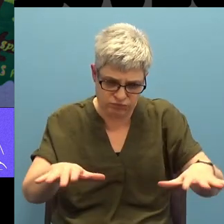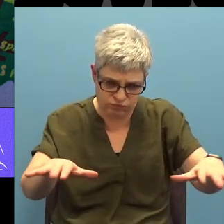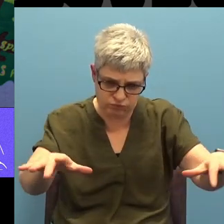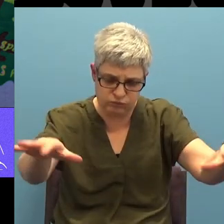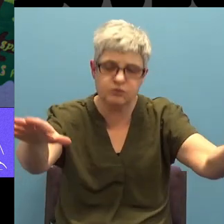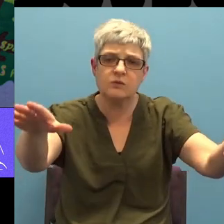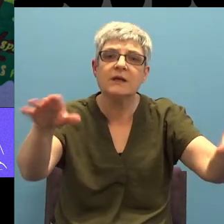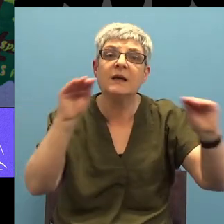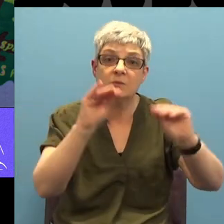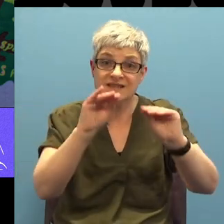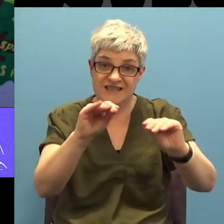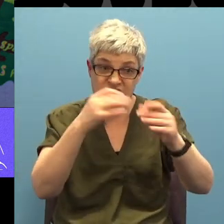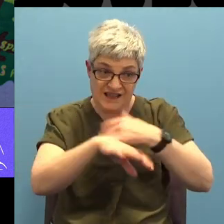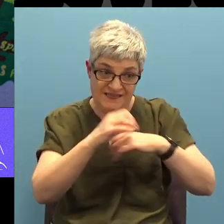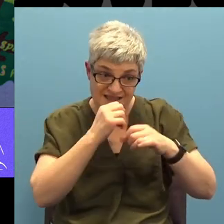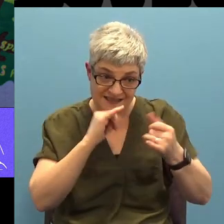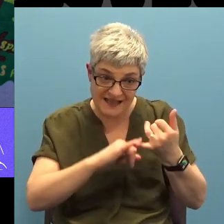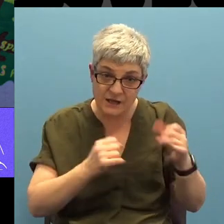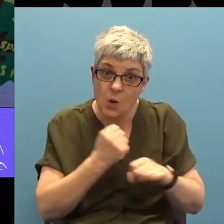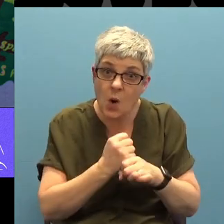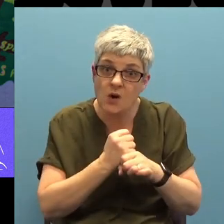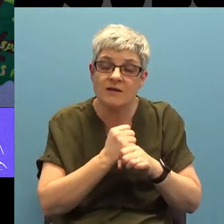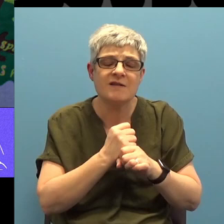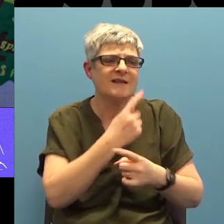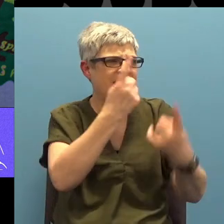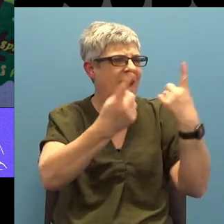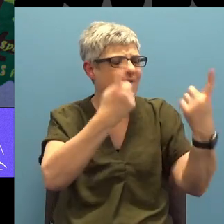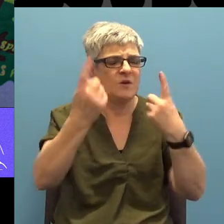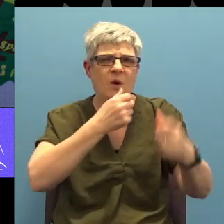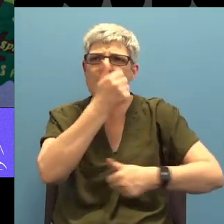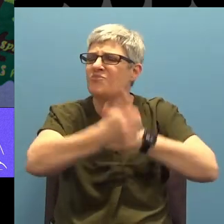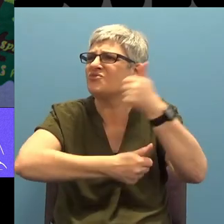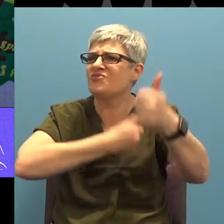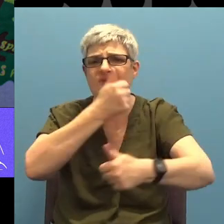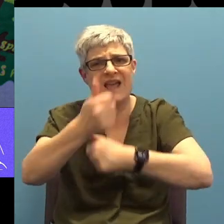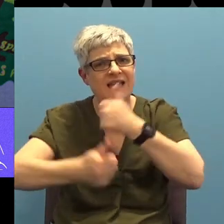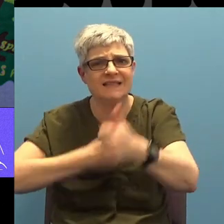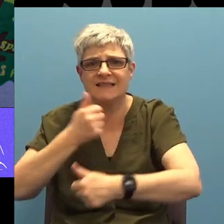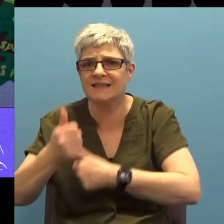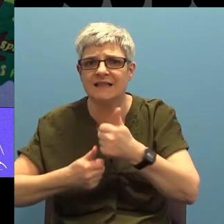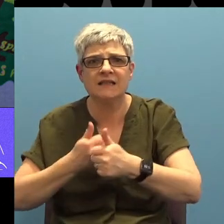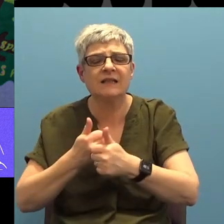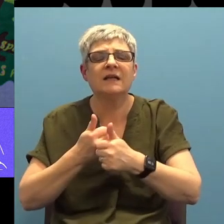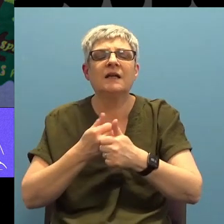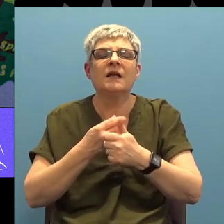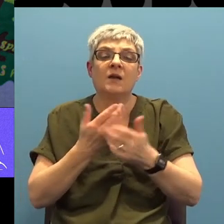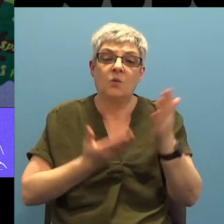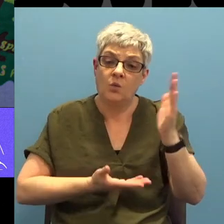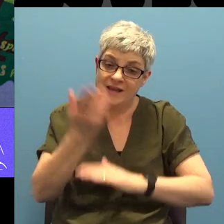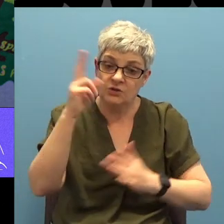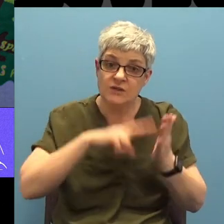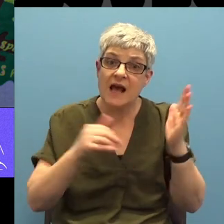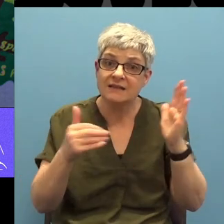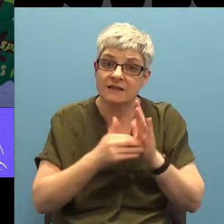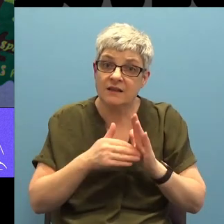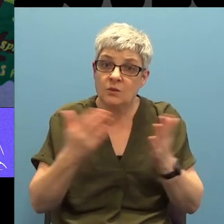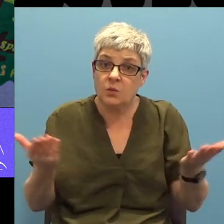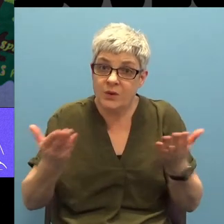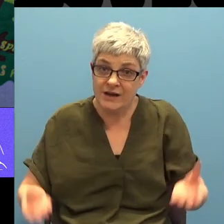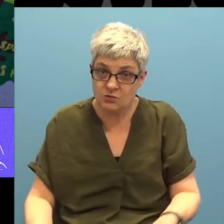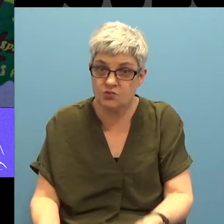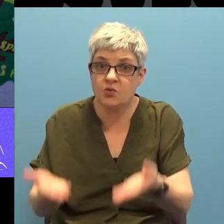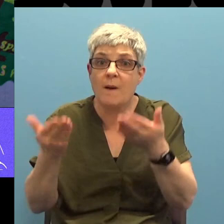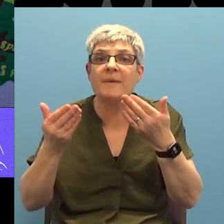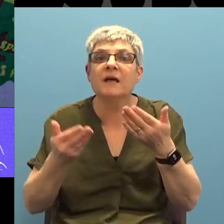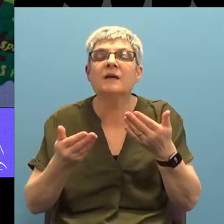He was teaching in their synagogues, and everyone praised him. He went to Nazareth, where he had been brought up,